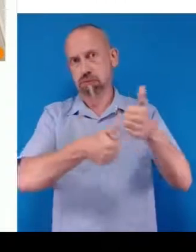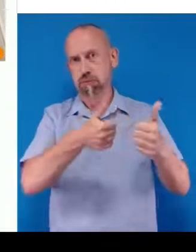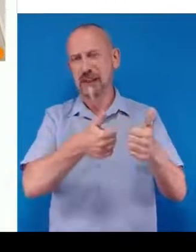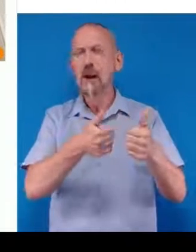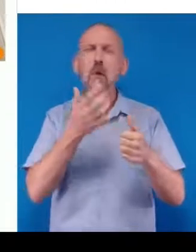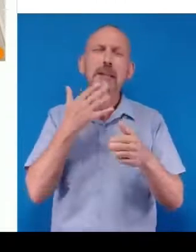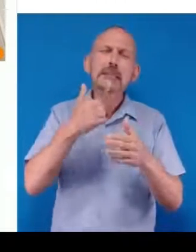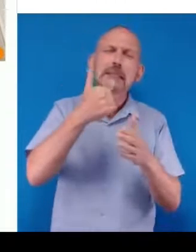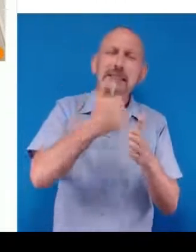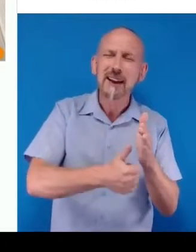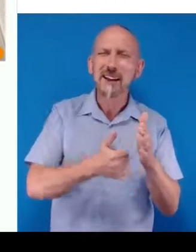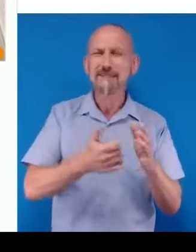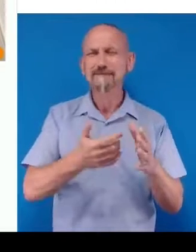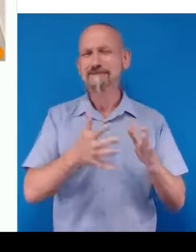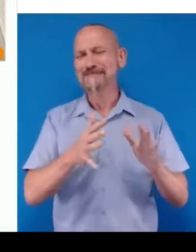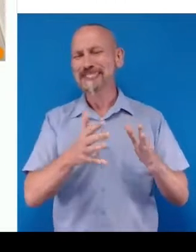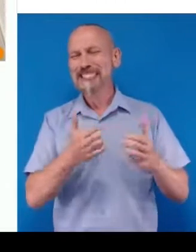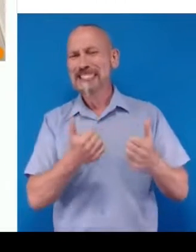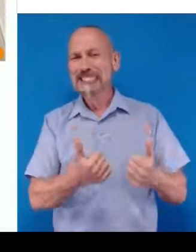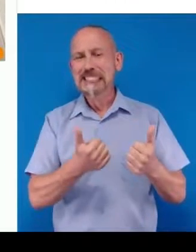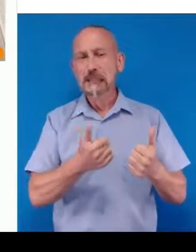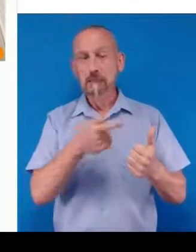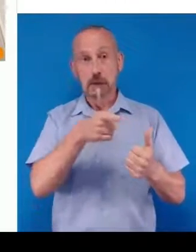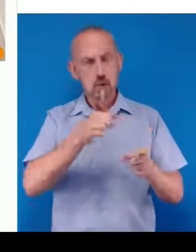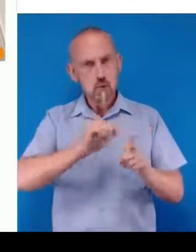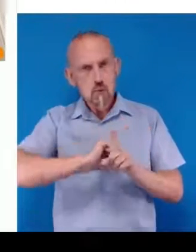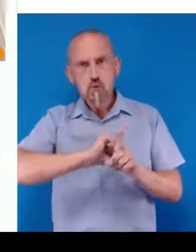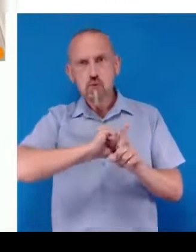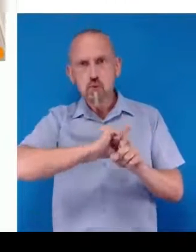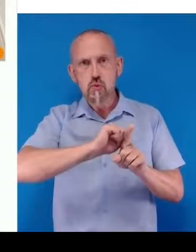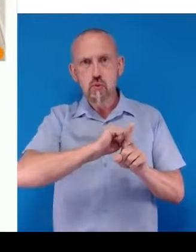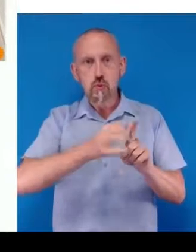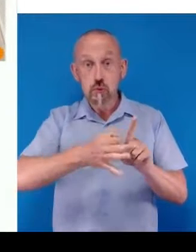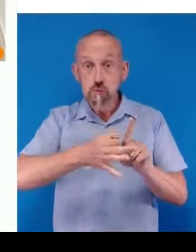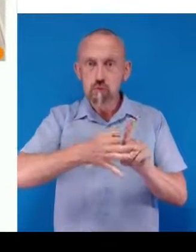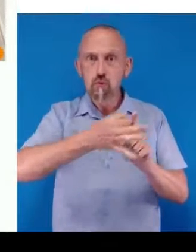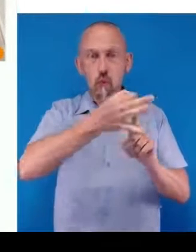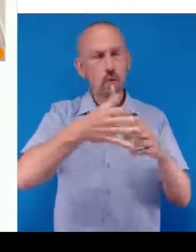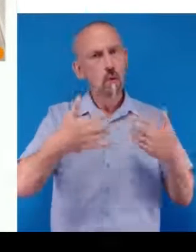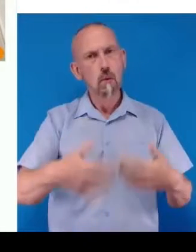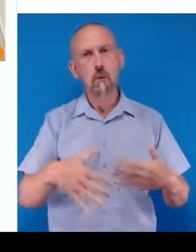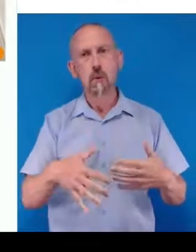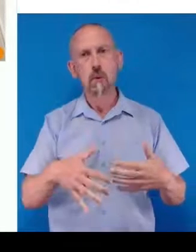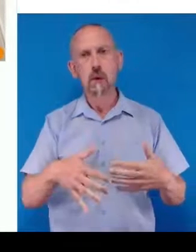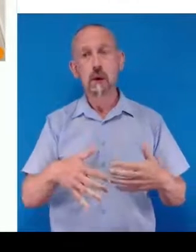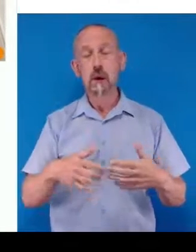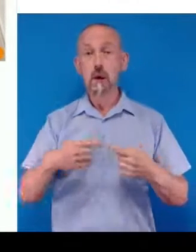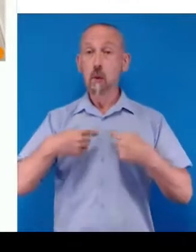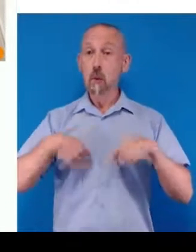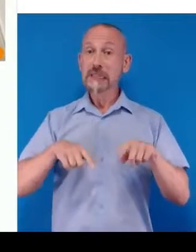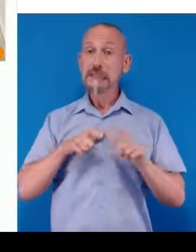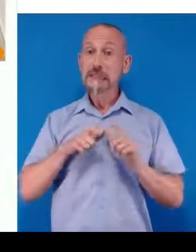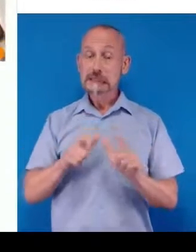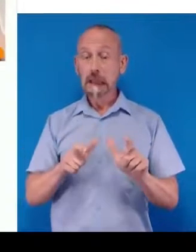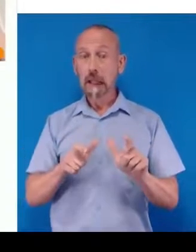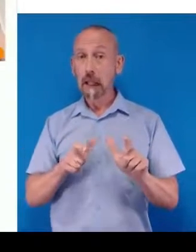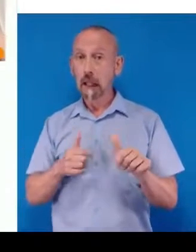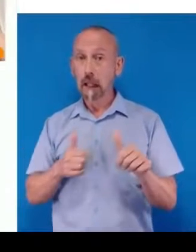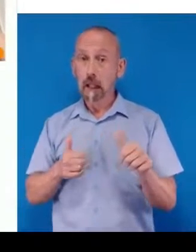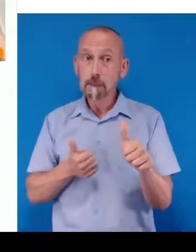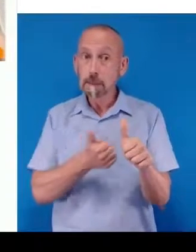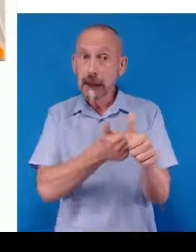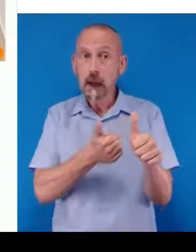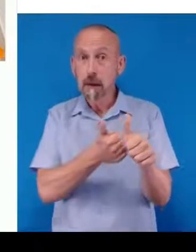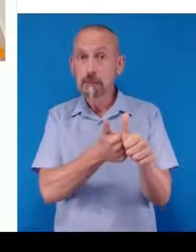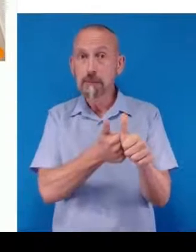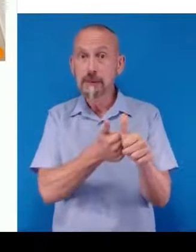work around it, so it's better. We still provide backup for people who may not be able to keep up with the